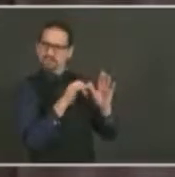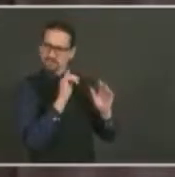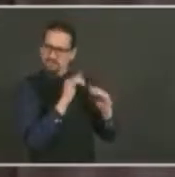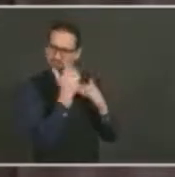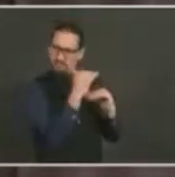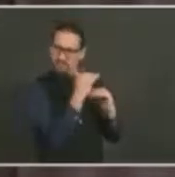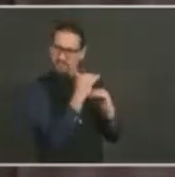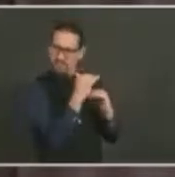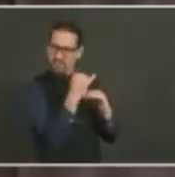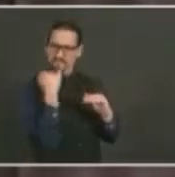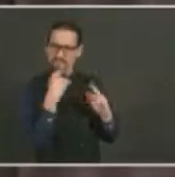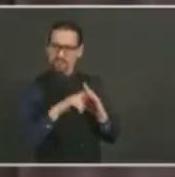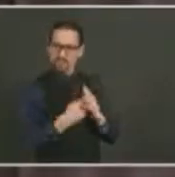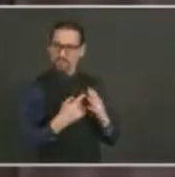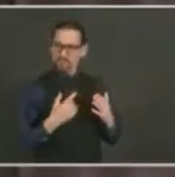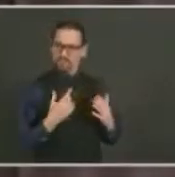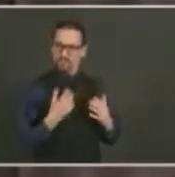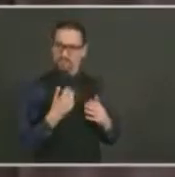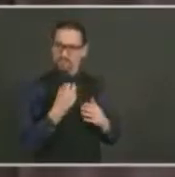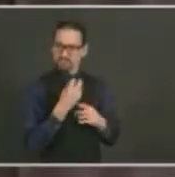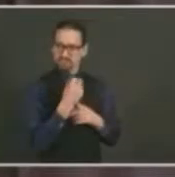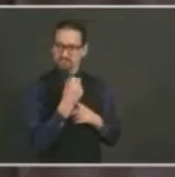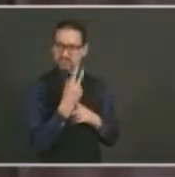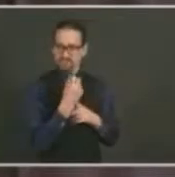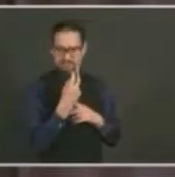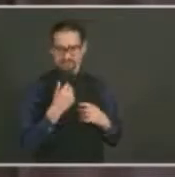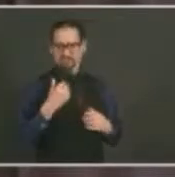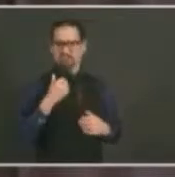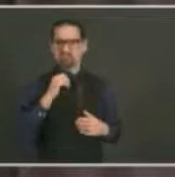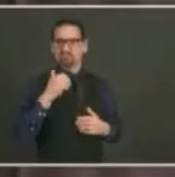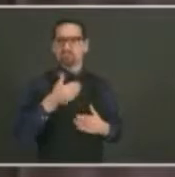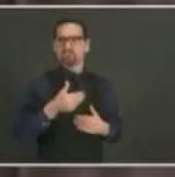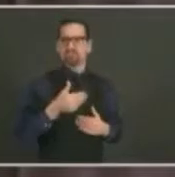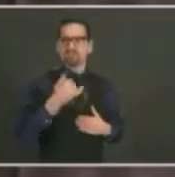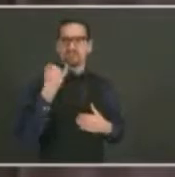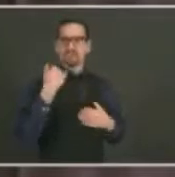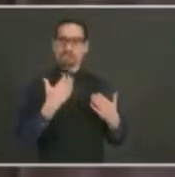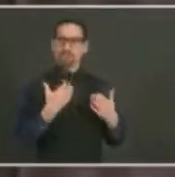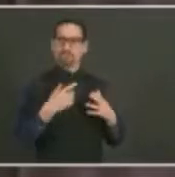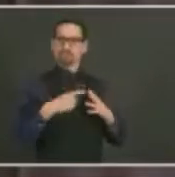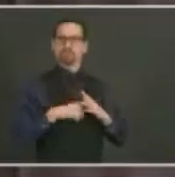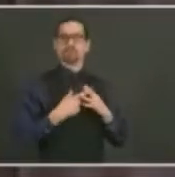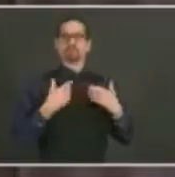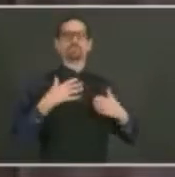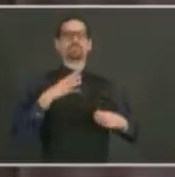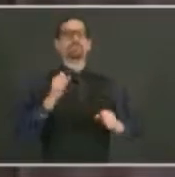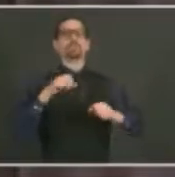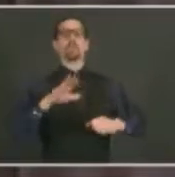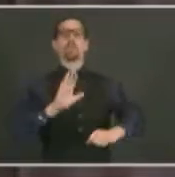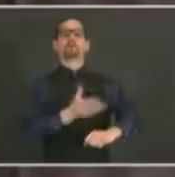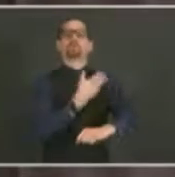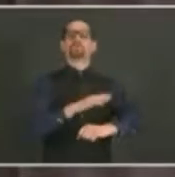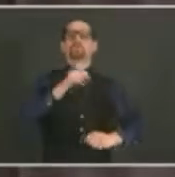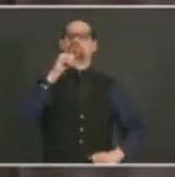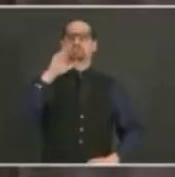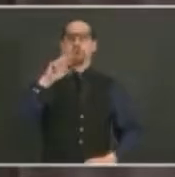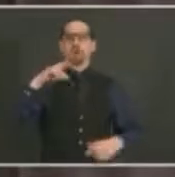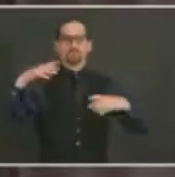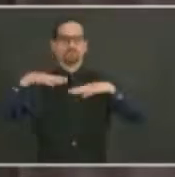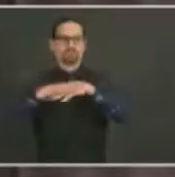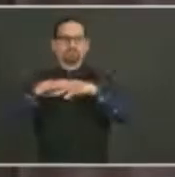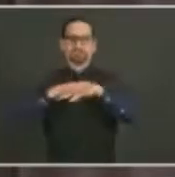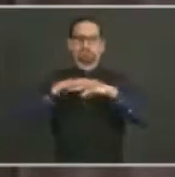on the 12th, theoretically, somebody could have a concert at a bar on the 12th. You could have people gathering around the bar,